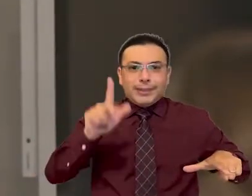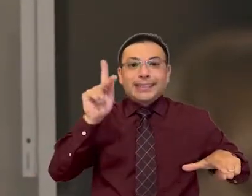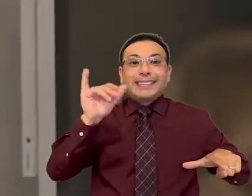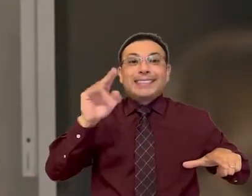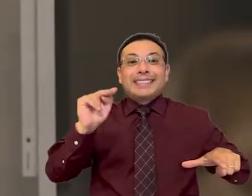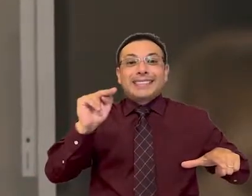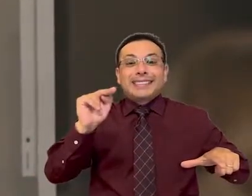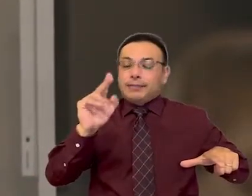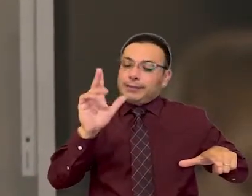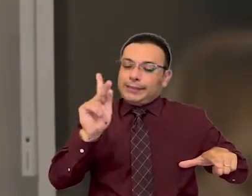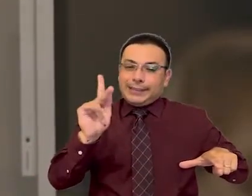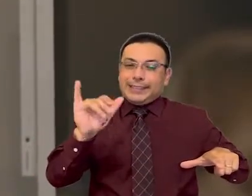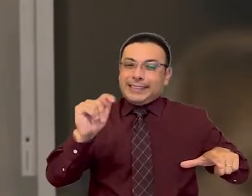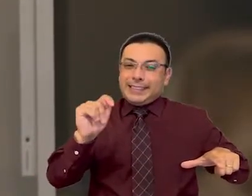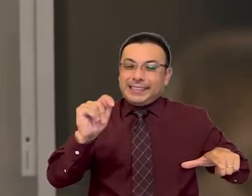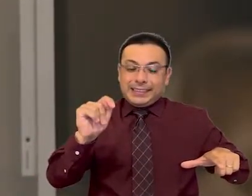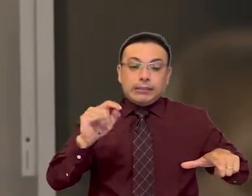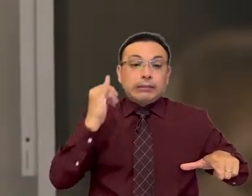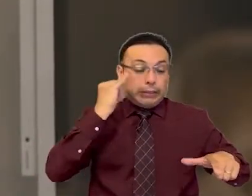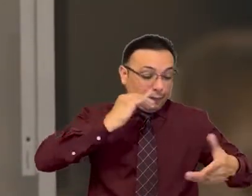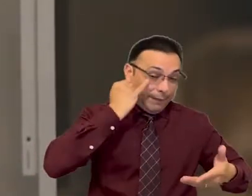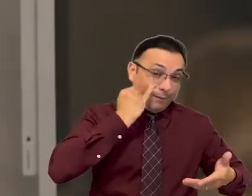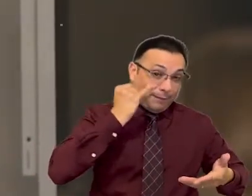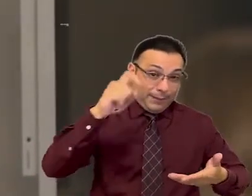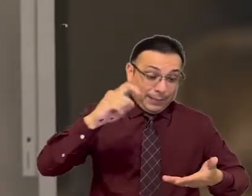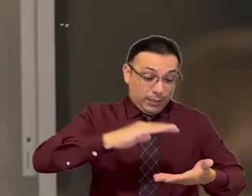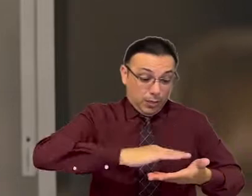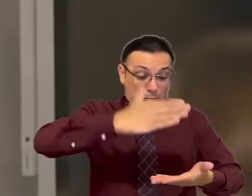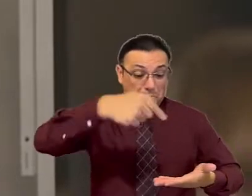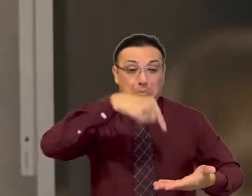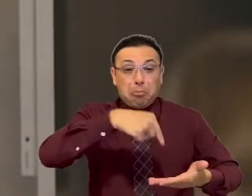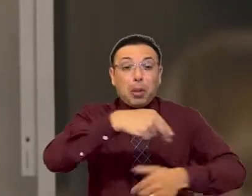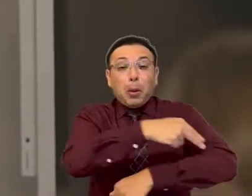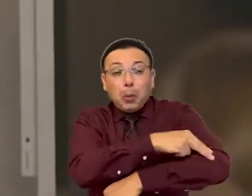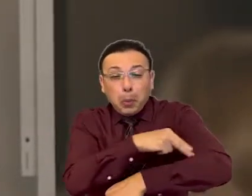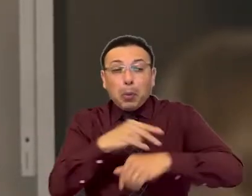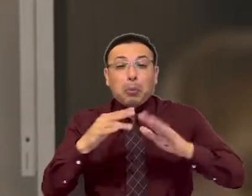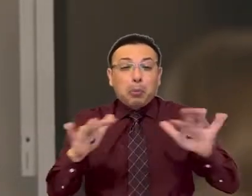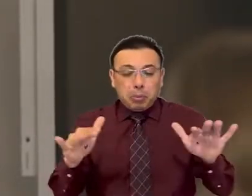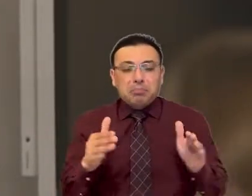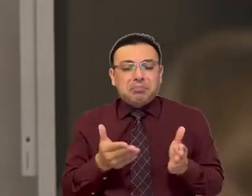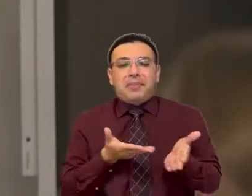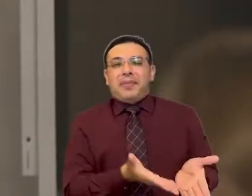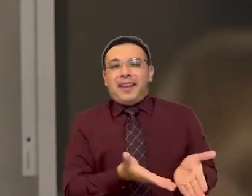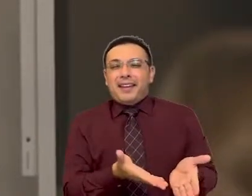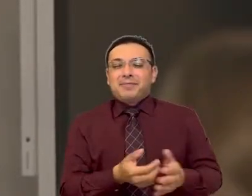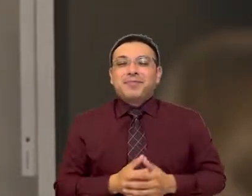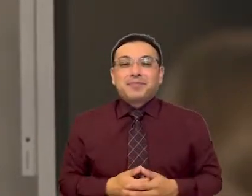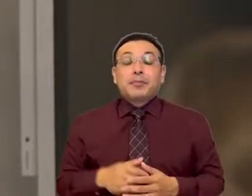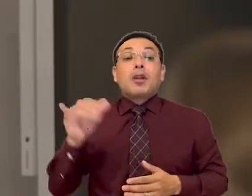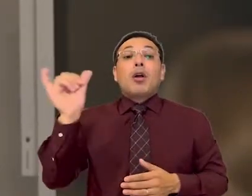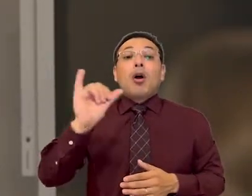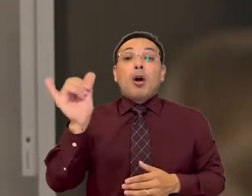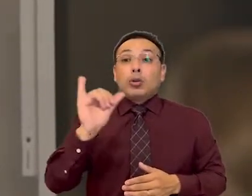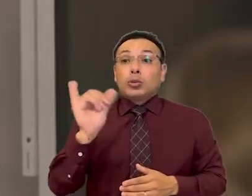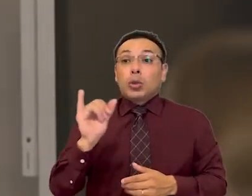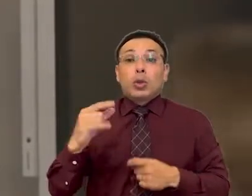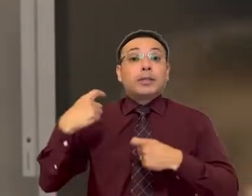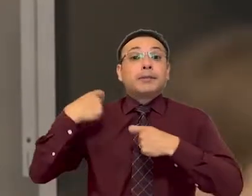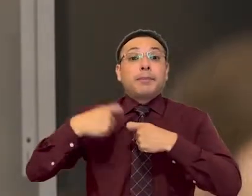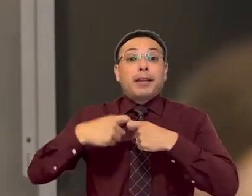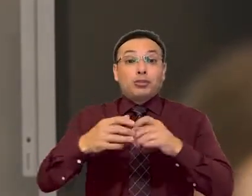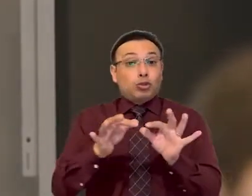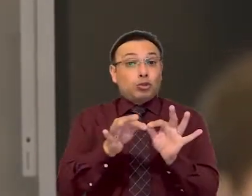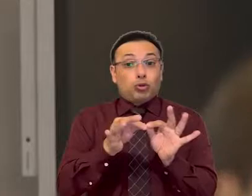in, if there is any need, Band-Aids and whatnot. We also have a Spanish translator here tonight. Kay, if you want to raise your